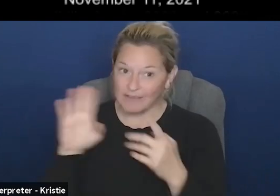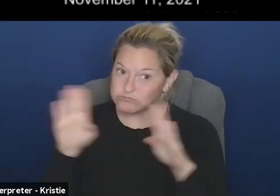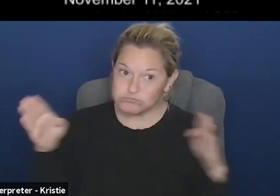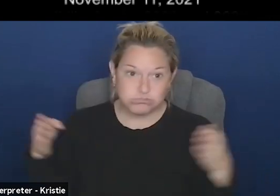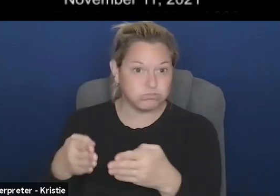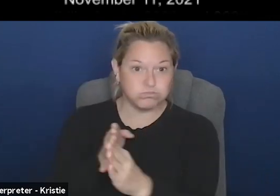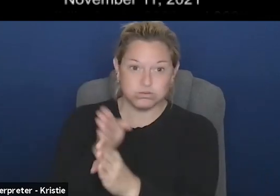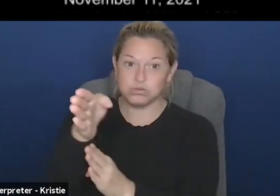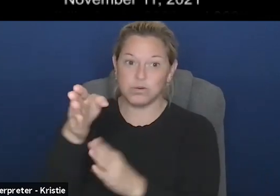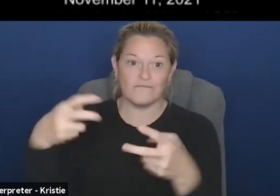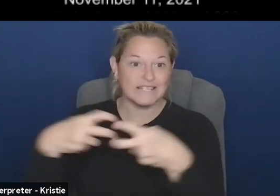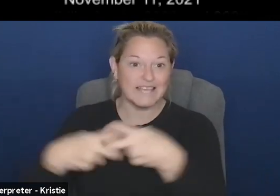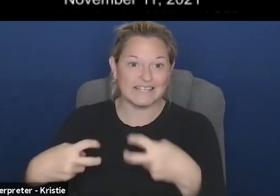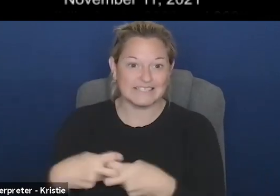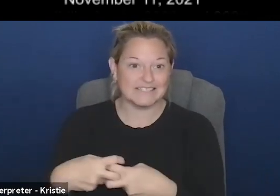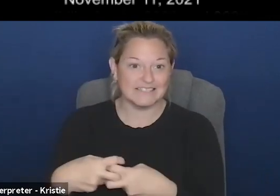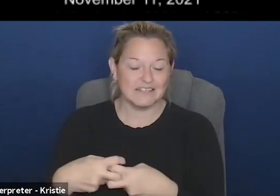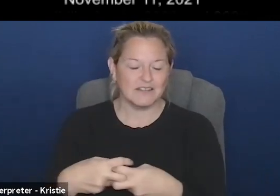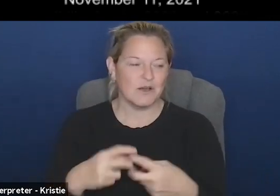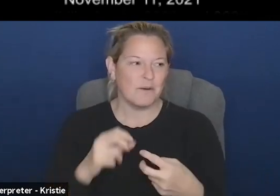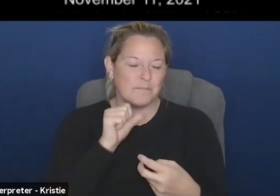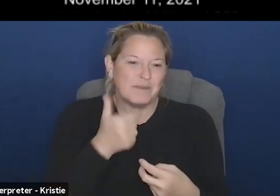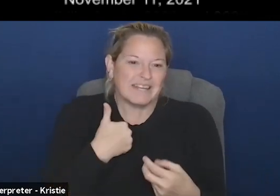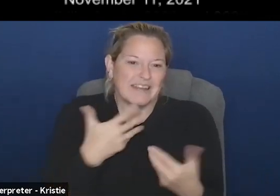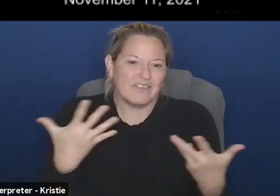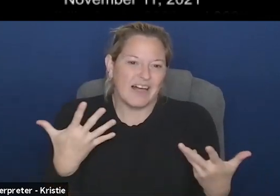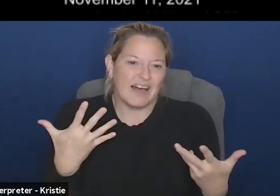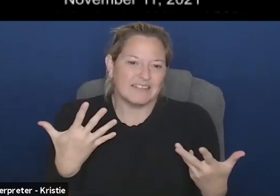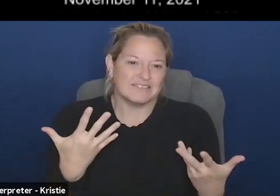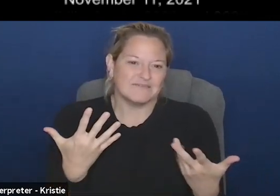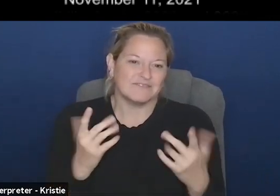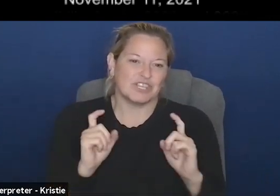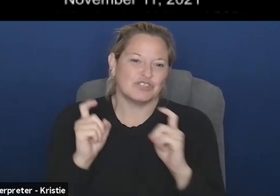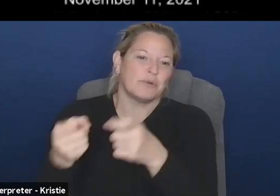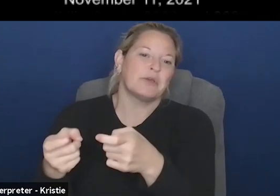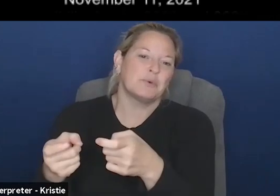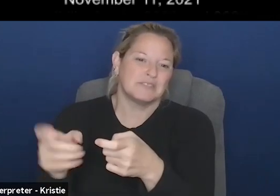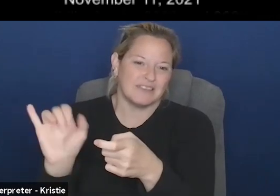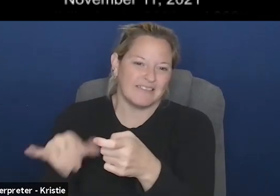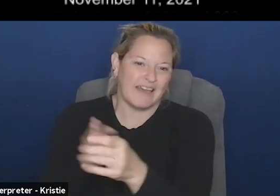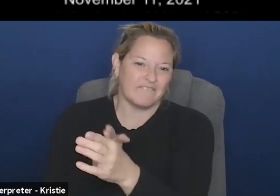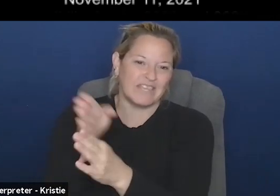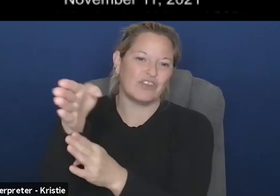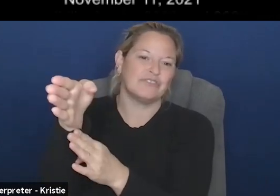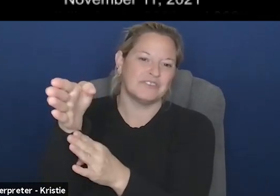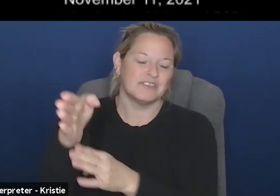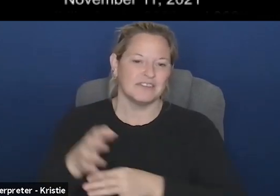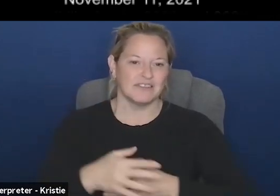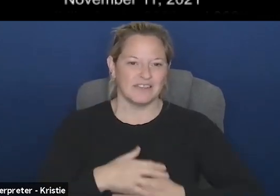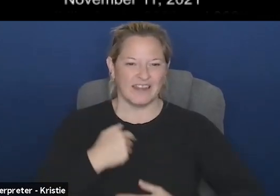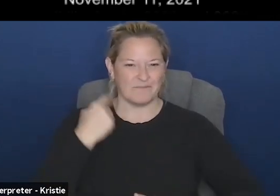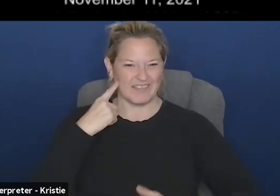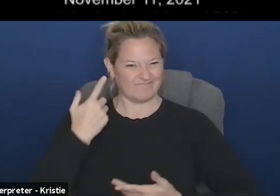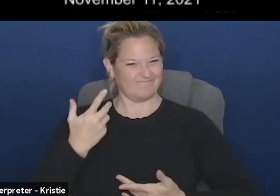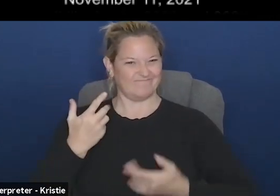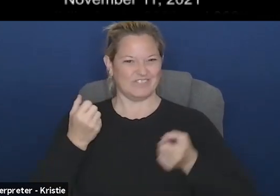to contribute in the area of physics. And there are probably millions of people